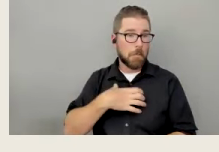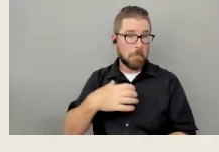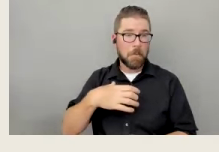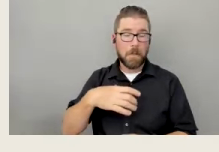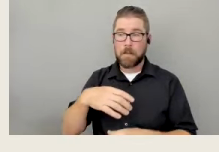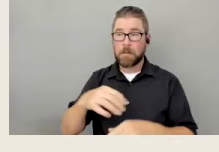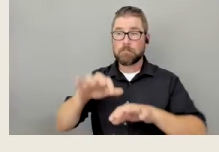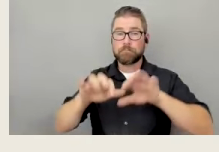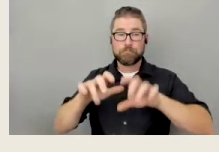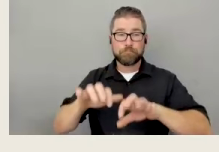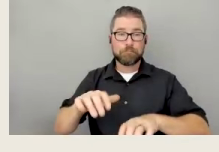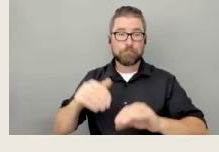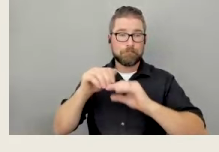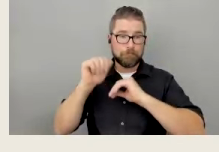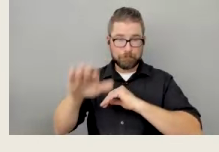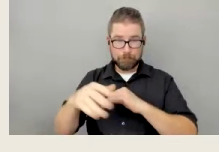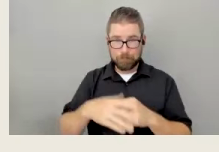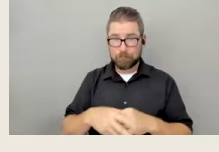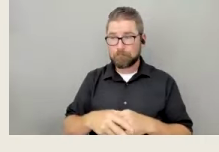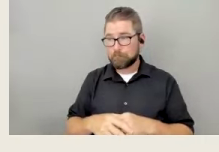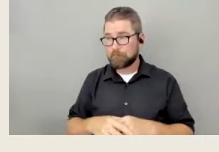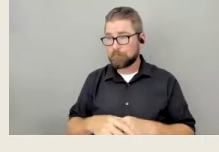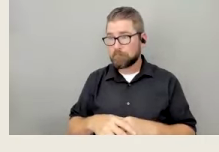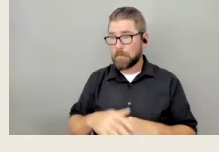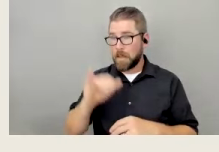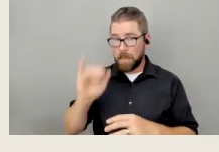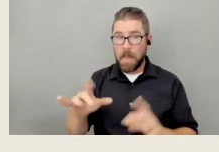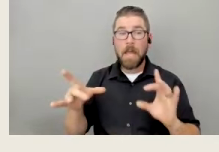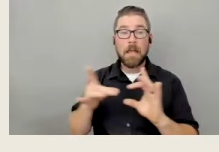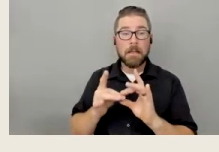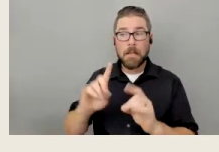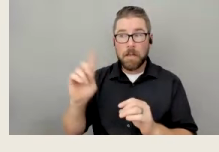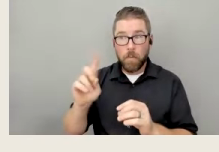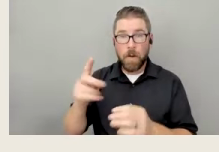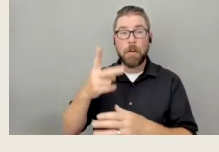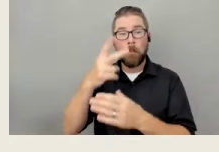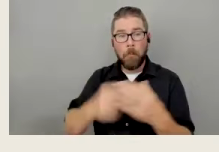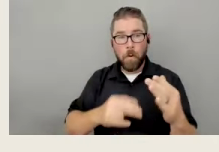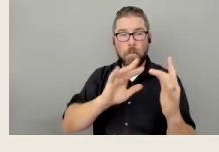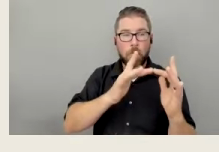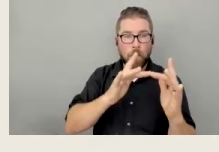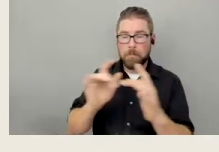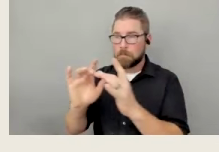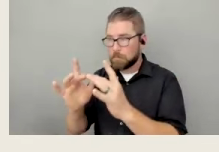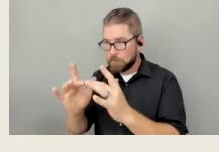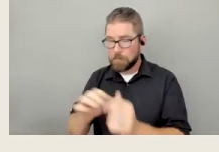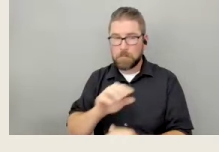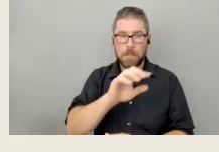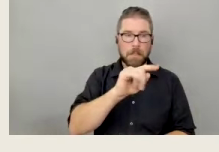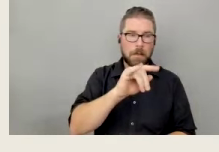both our Title IX web pages, right? For the district office and for Fresno City College. It's going to be like a link that says